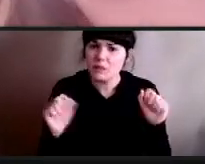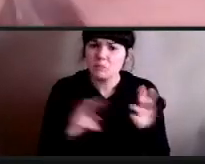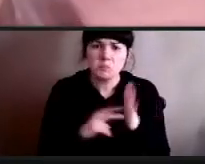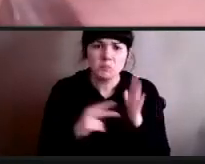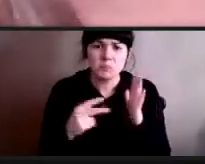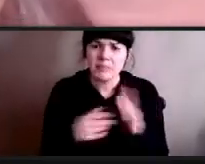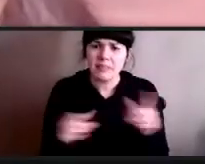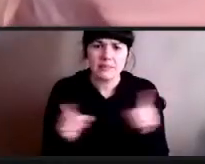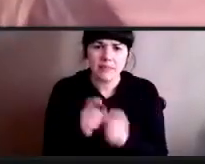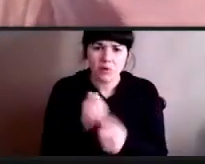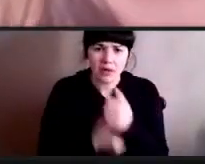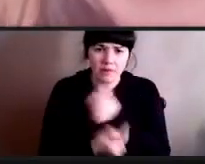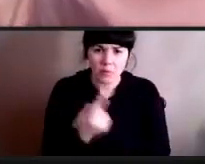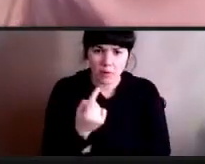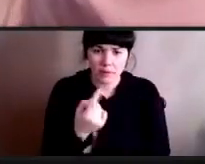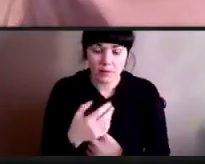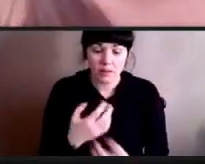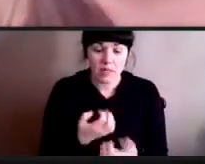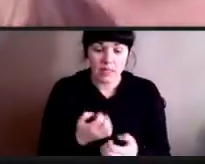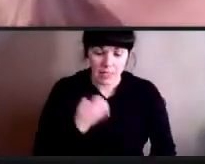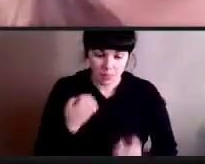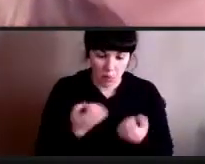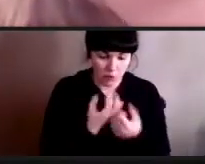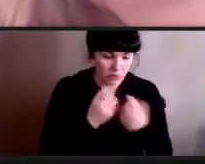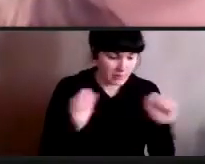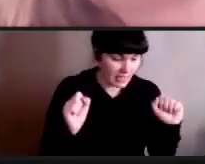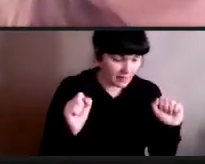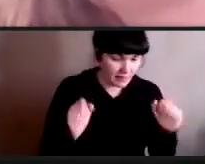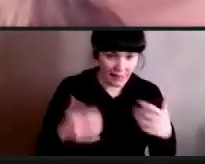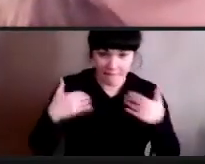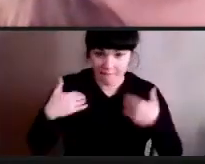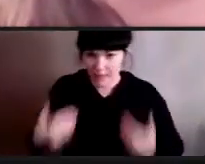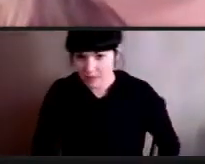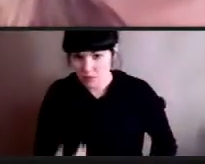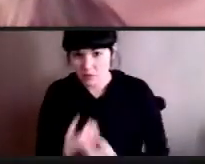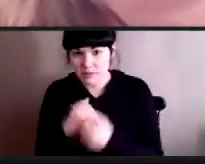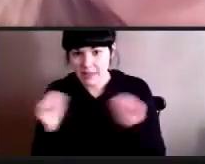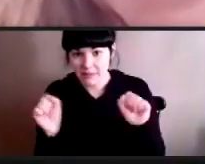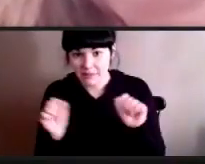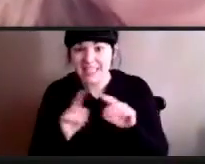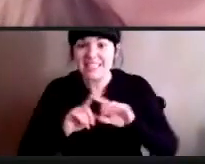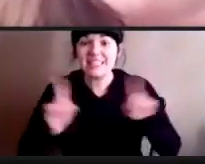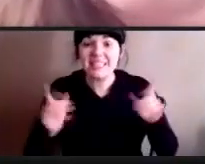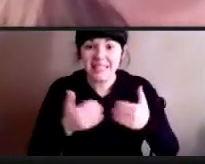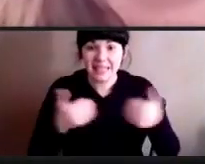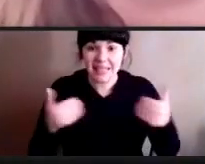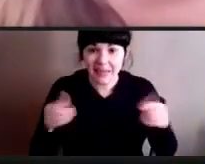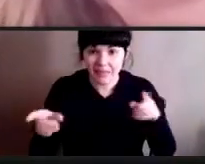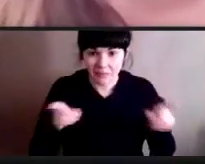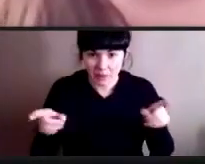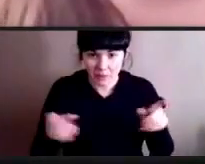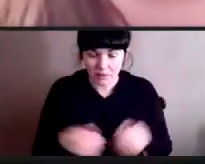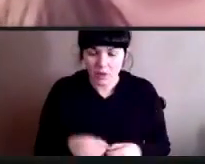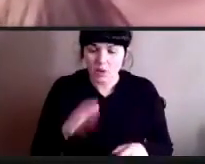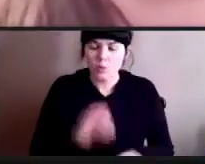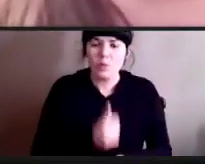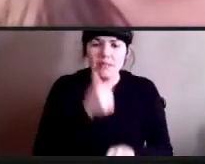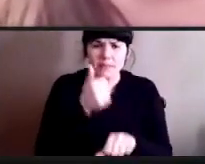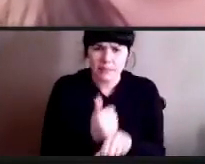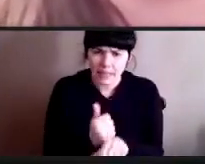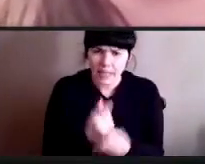safety. So we really set up these forums where we checked in regularly with the staff and the teachers